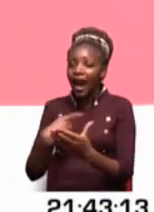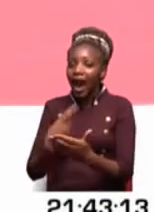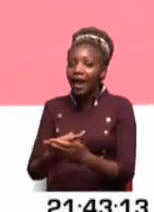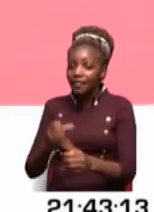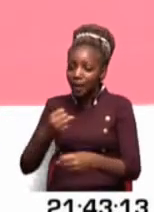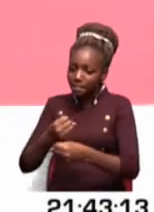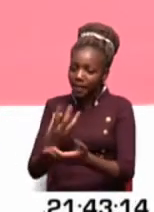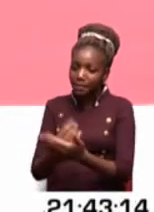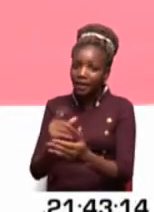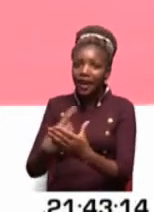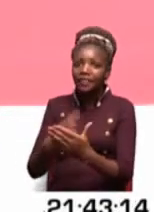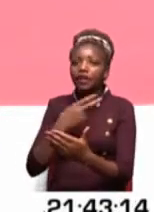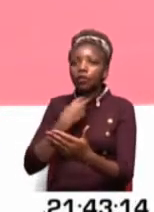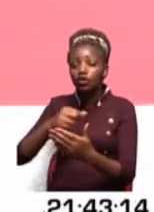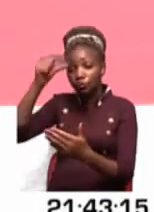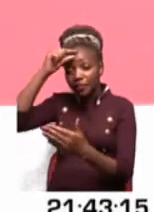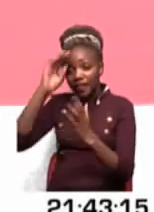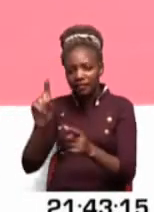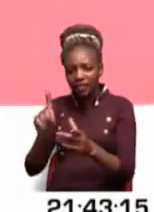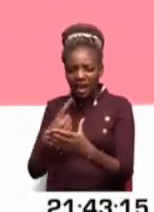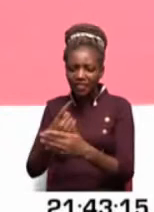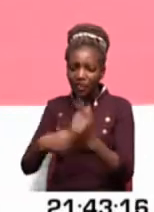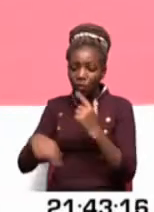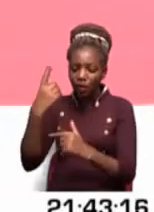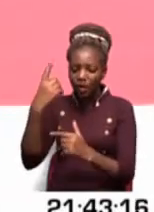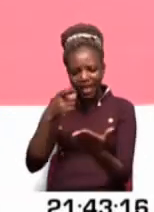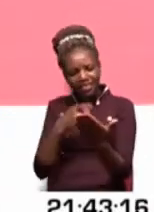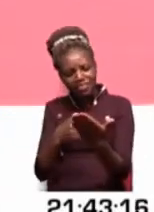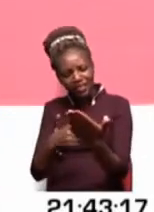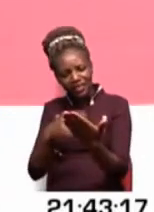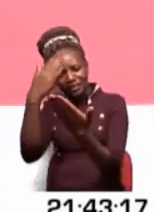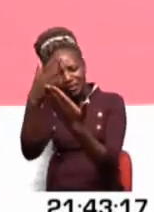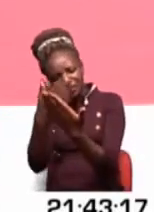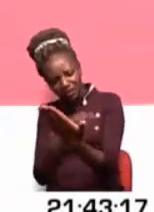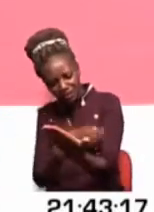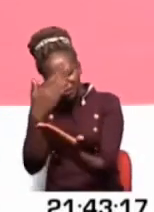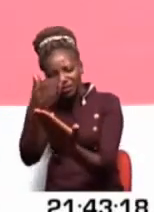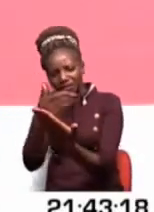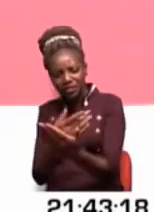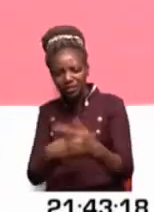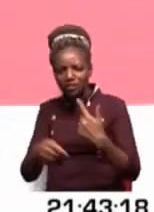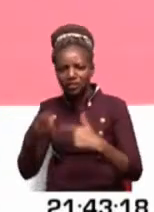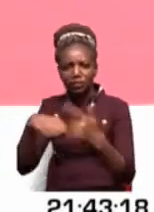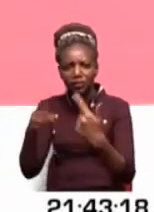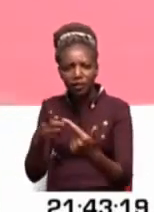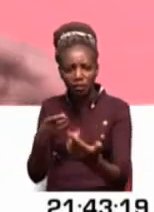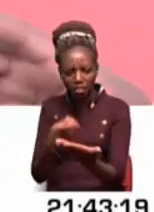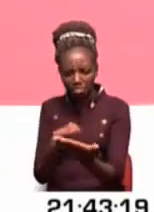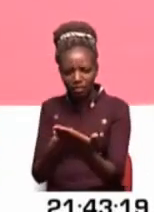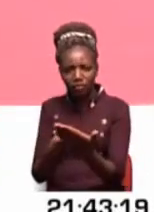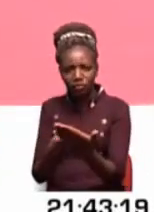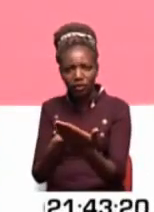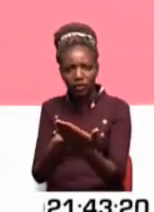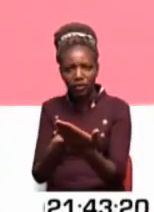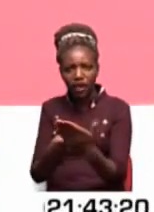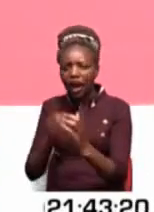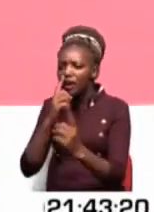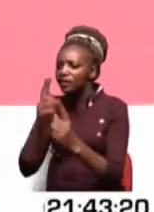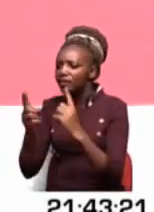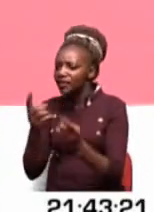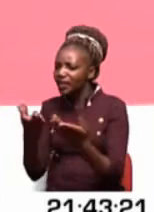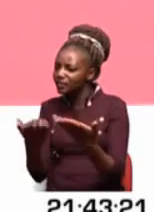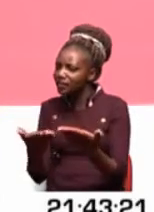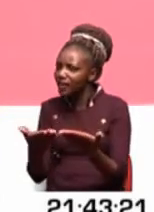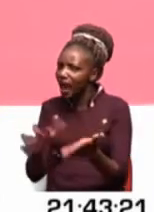to become governor and win. I mean, this kind of rot, mm-hmm. systemic rot, is what must be discussed on the floor of the house, mm-hmm. and what